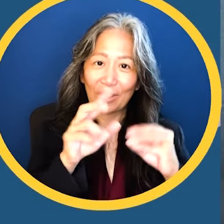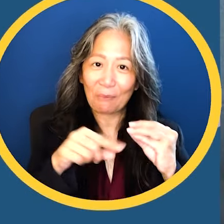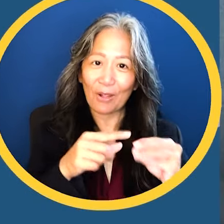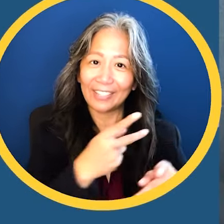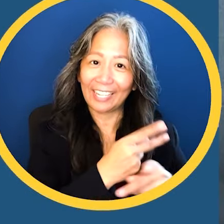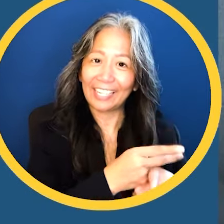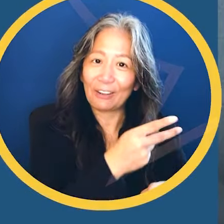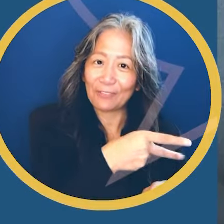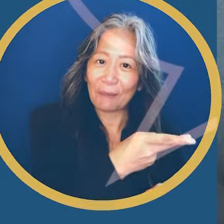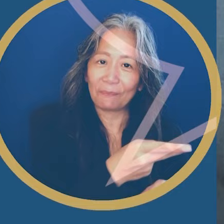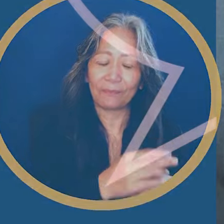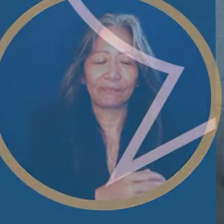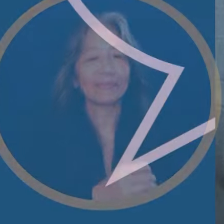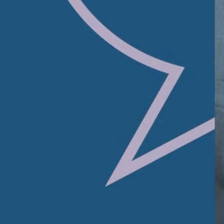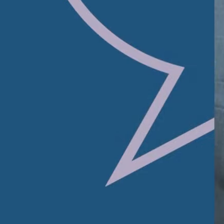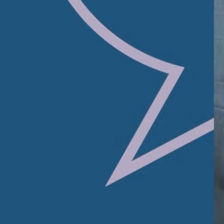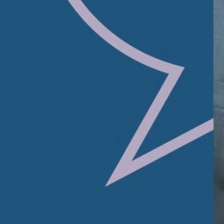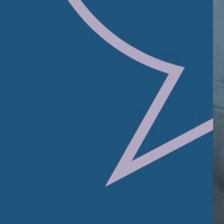them.